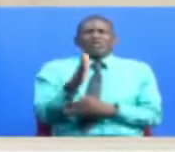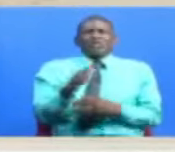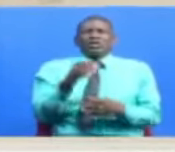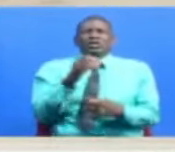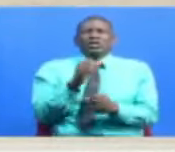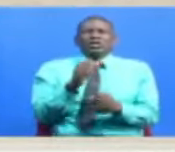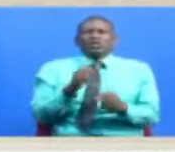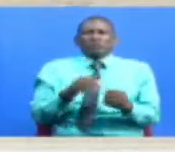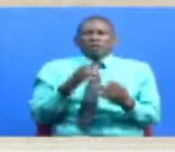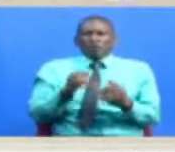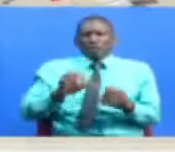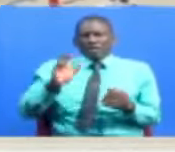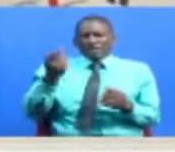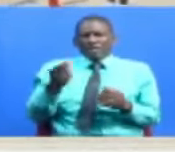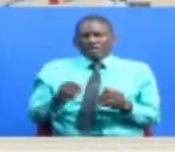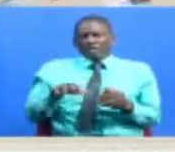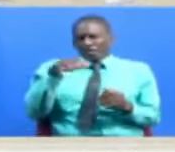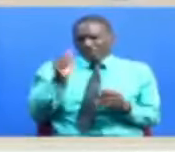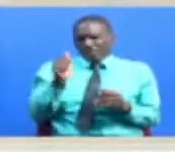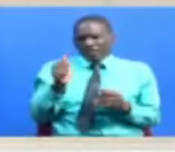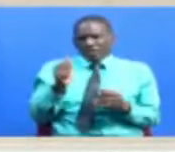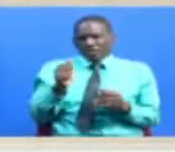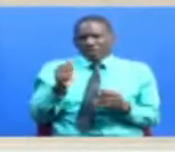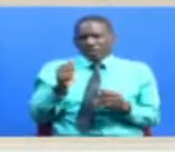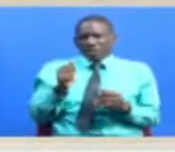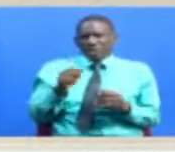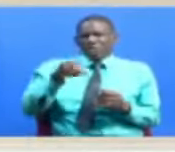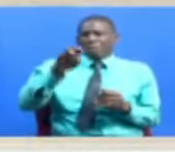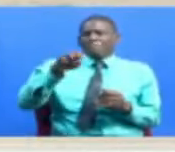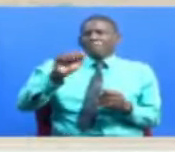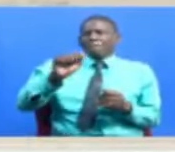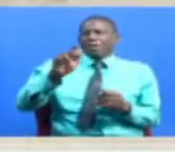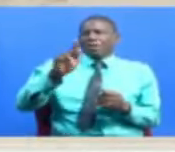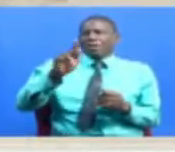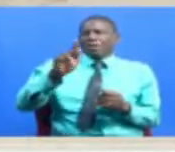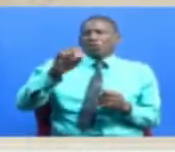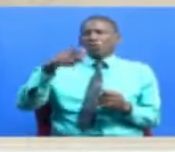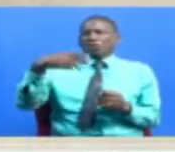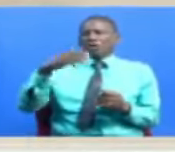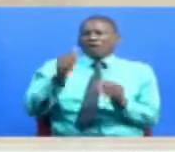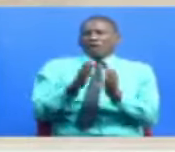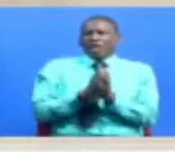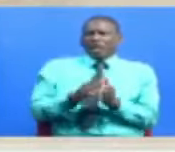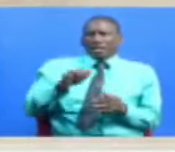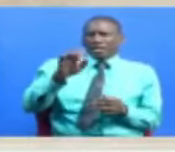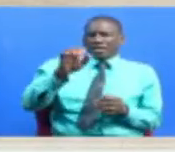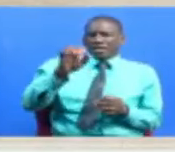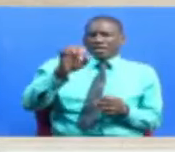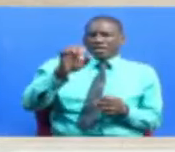tiebreaker. It was Kenya A's Gaudencia Makoha and Yvonne Wavinya who overcame